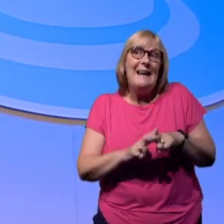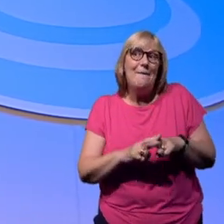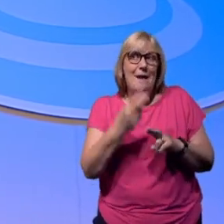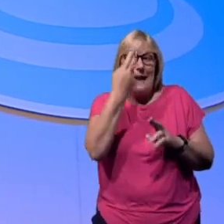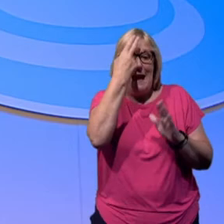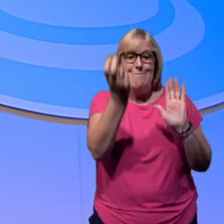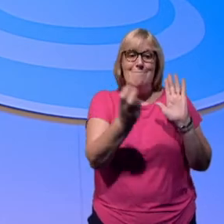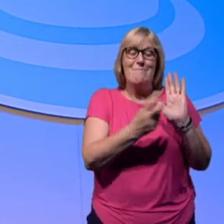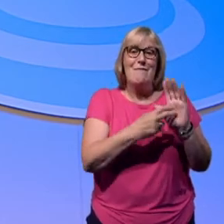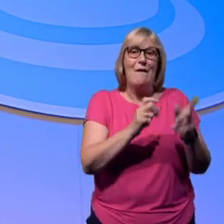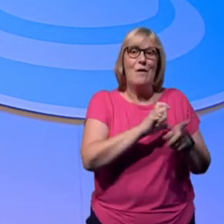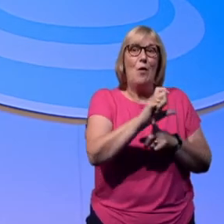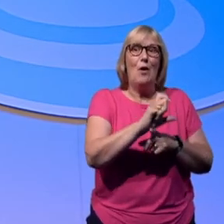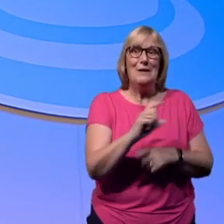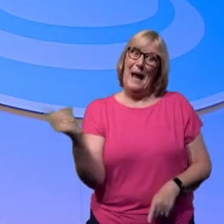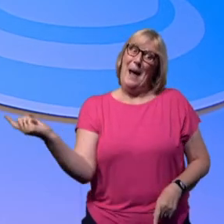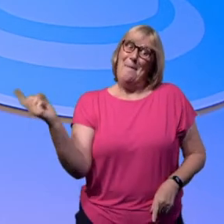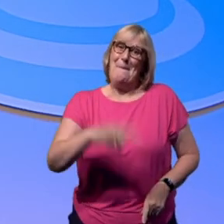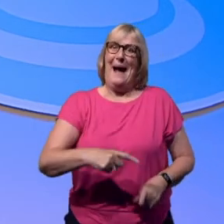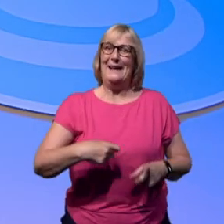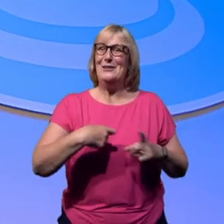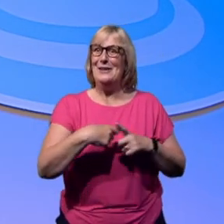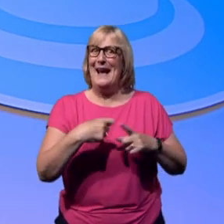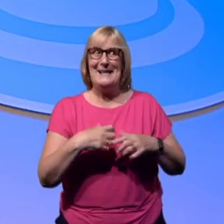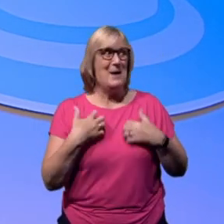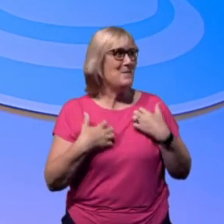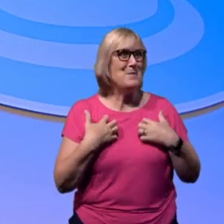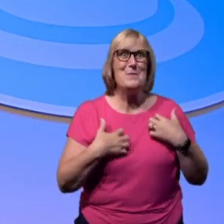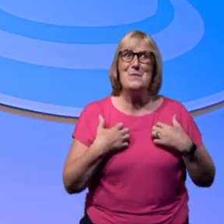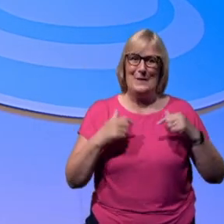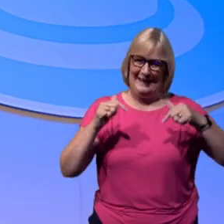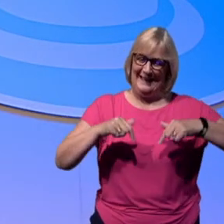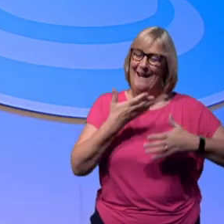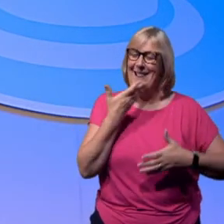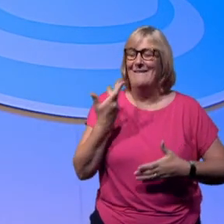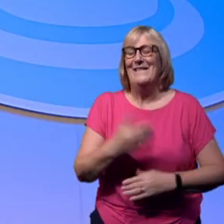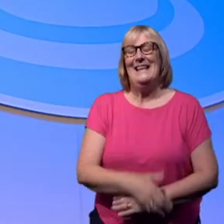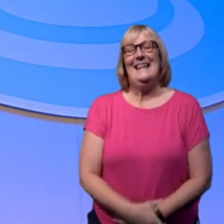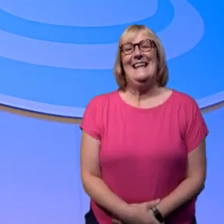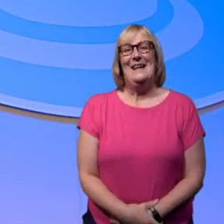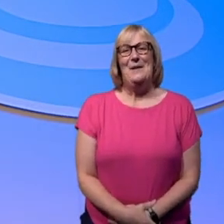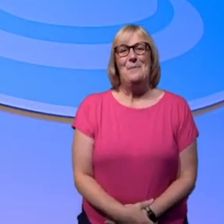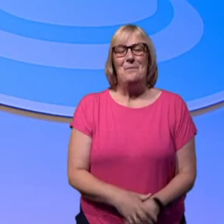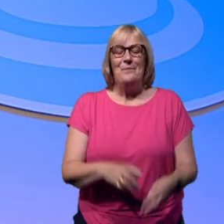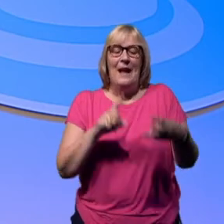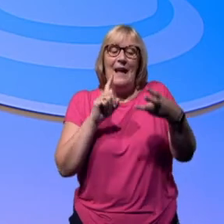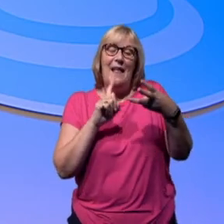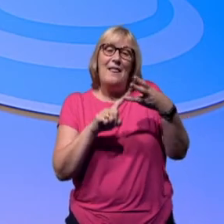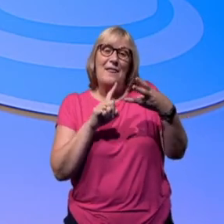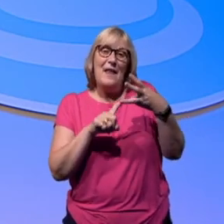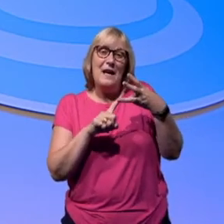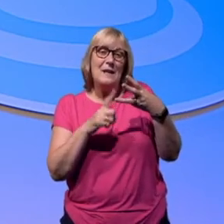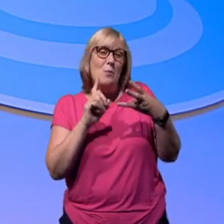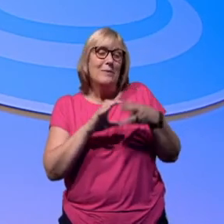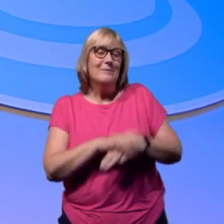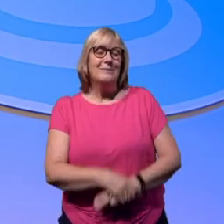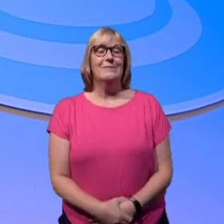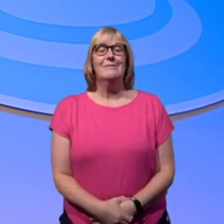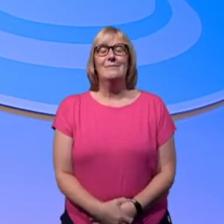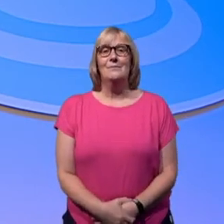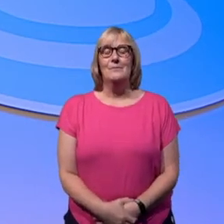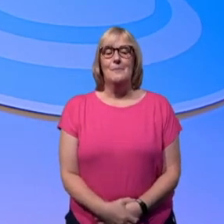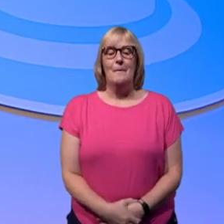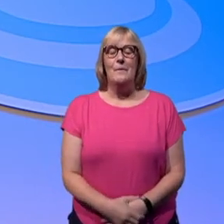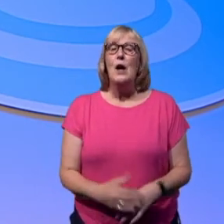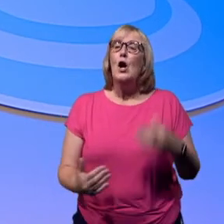sort of double whammy bonus at another time of the year. But the third thing that the Derwent Project can do is